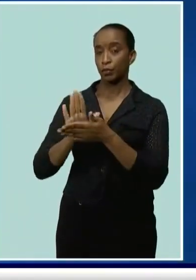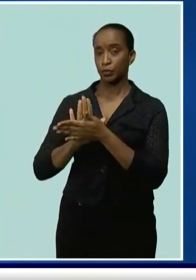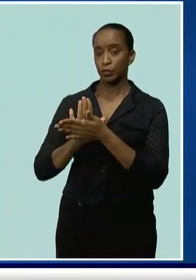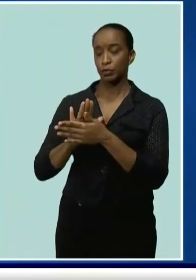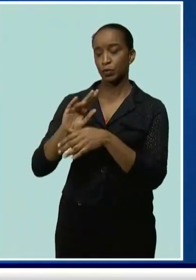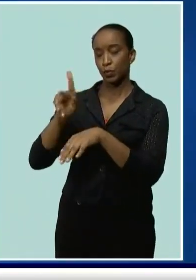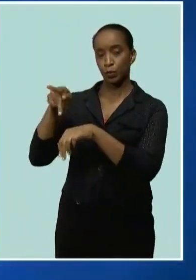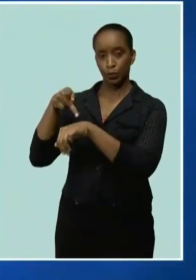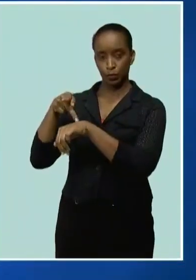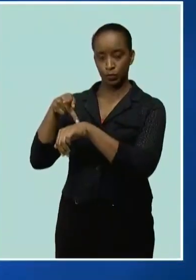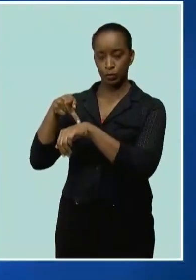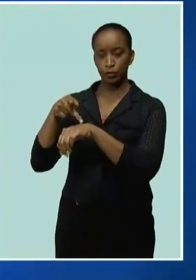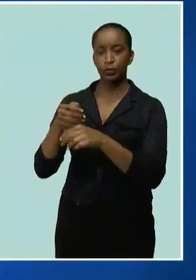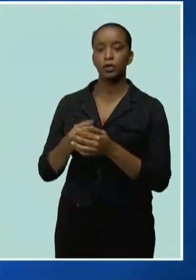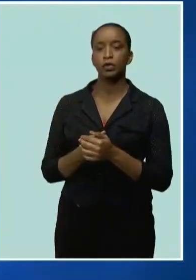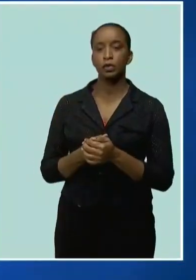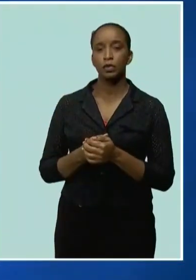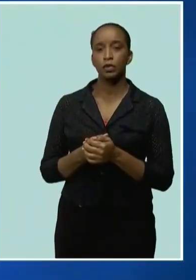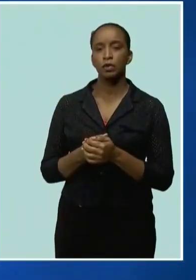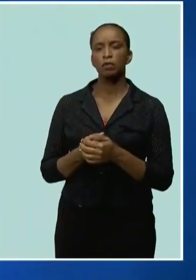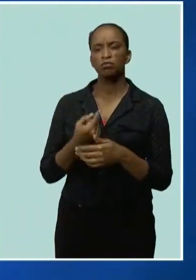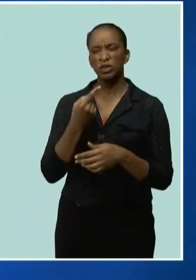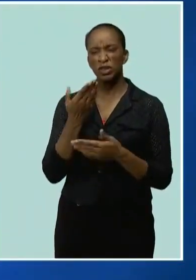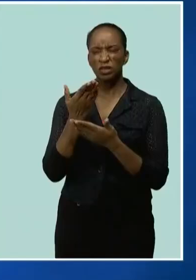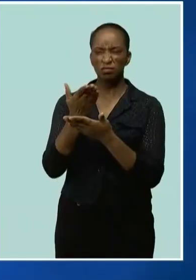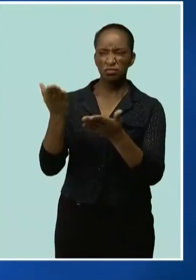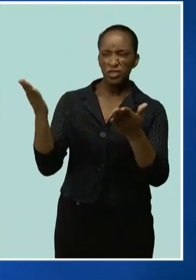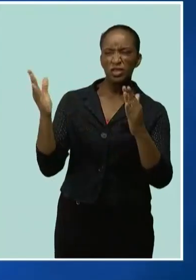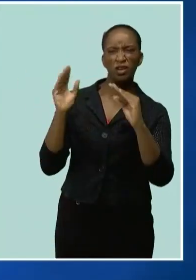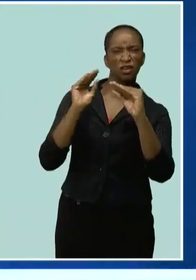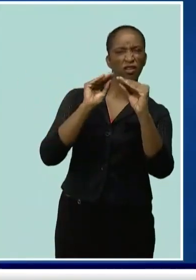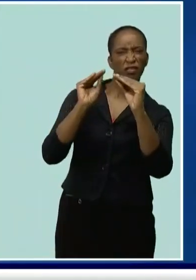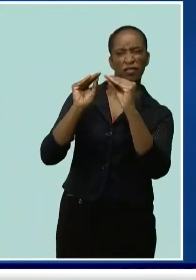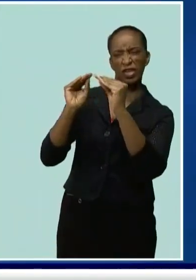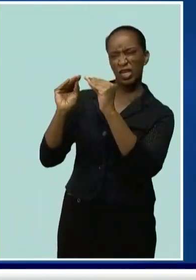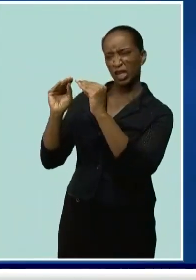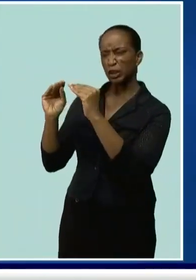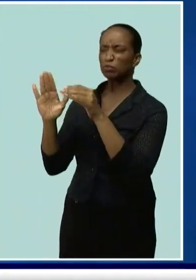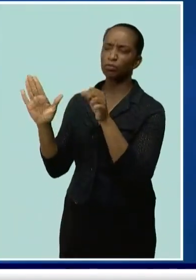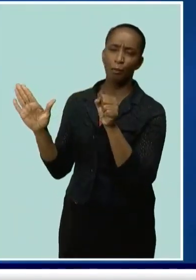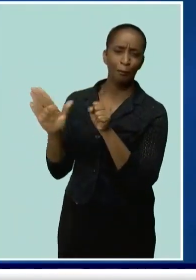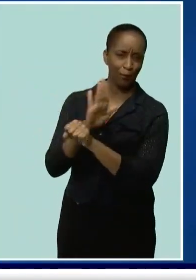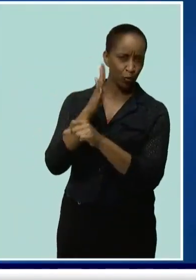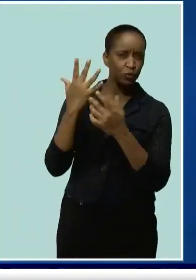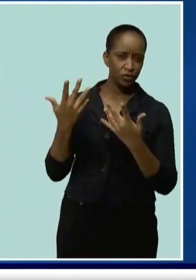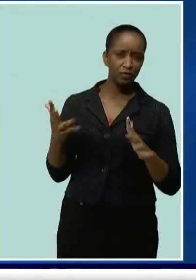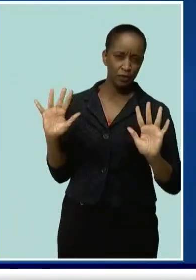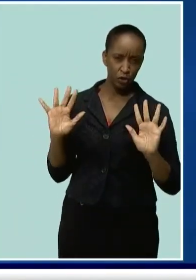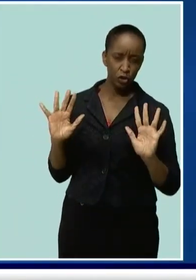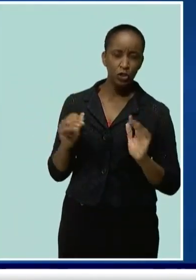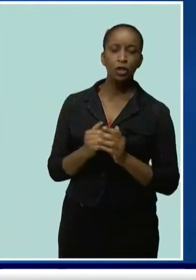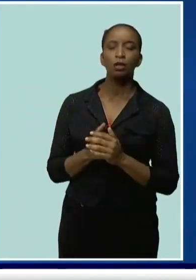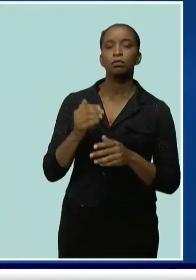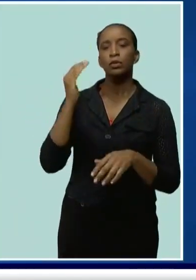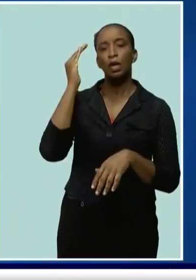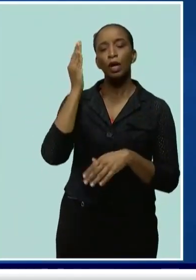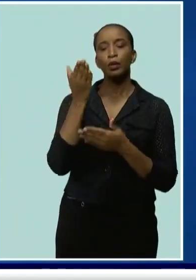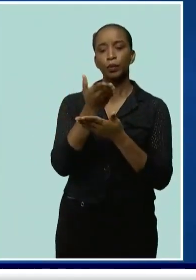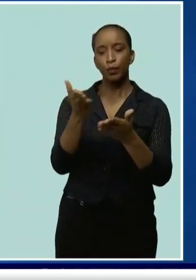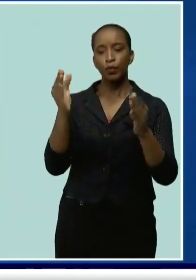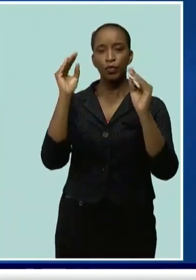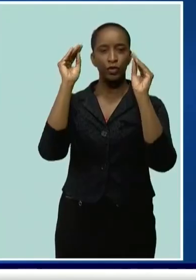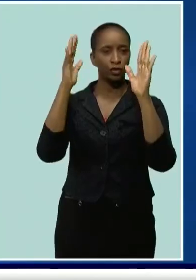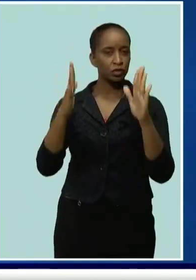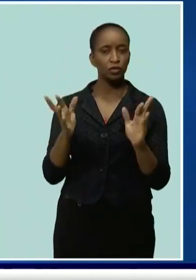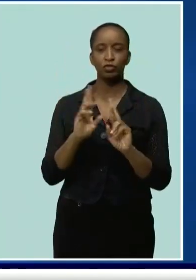Francis, says for the most part, the school is ready. I know for sure the teachers are more than ready. Some were